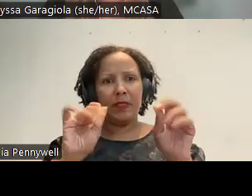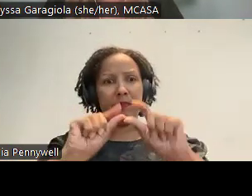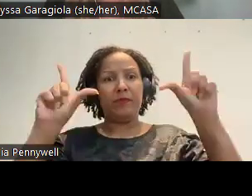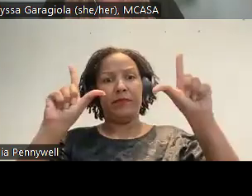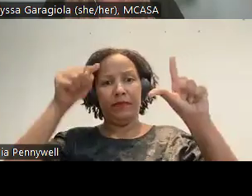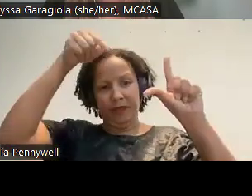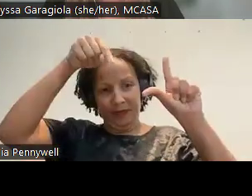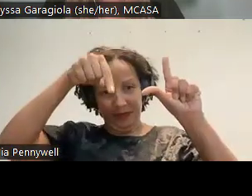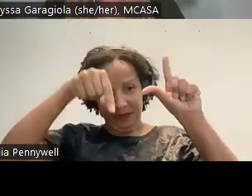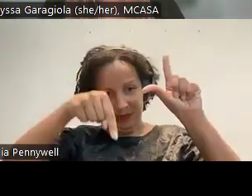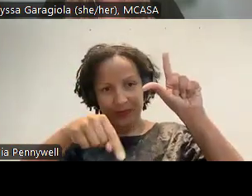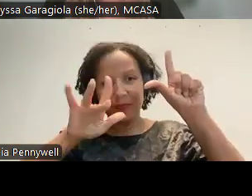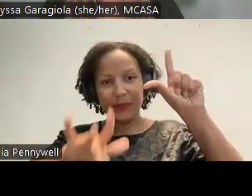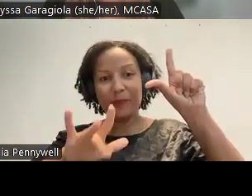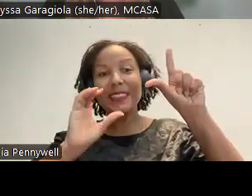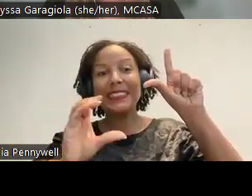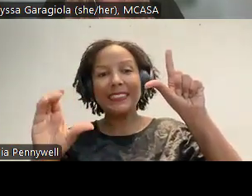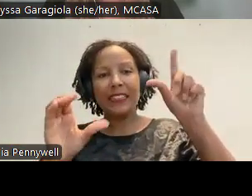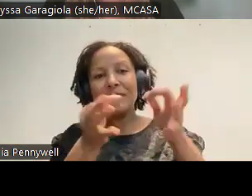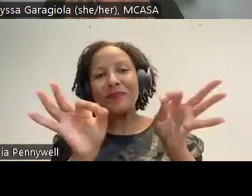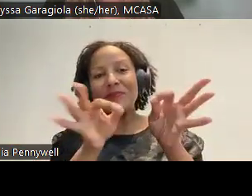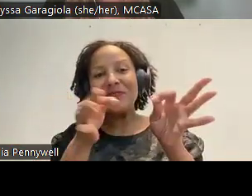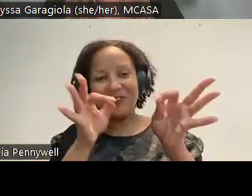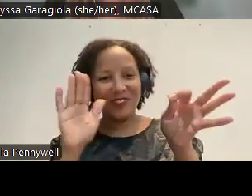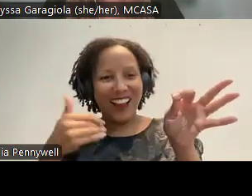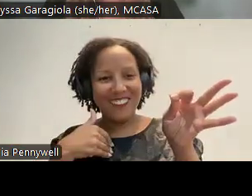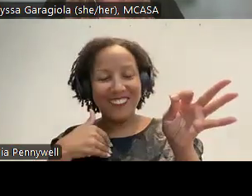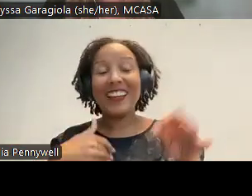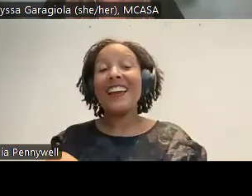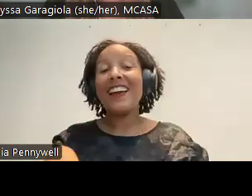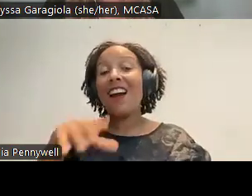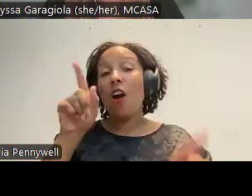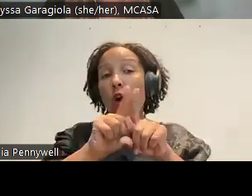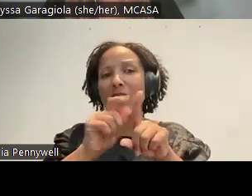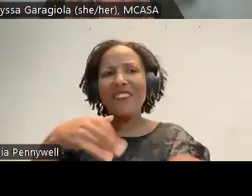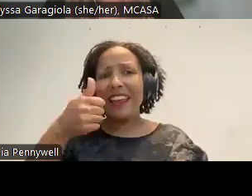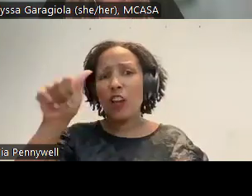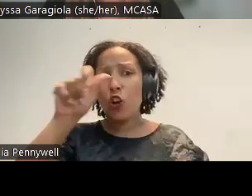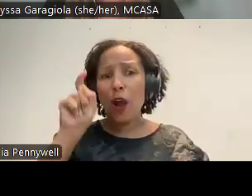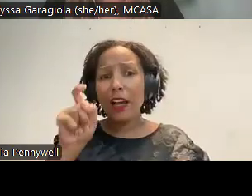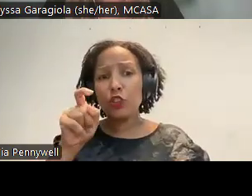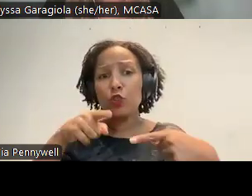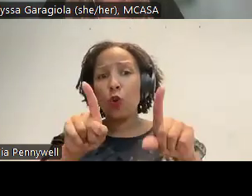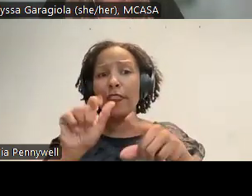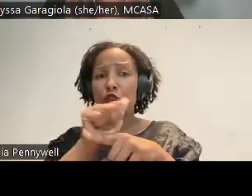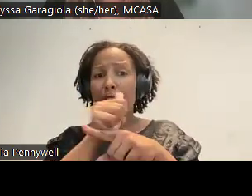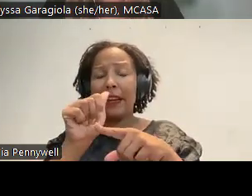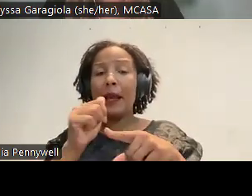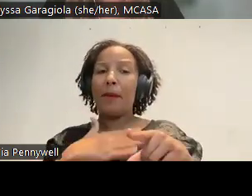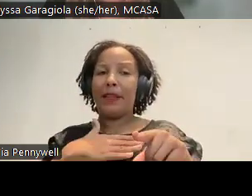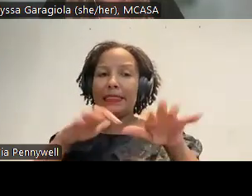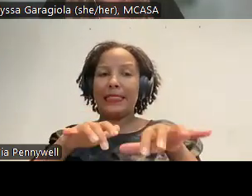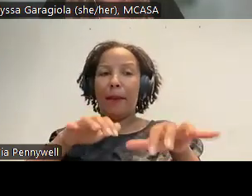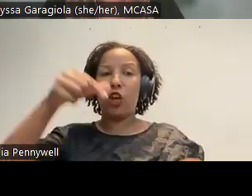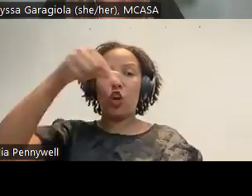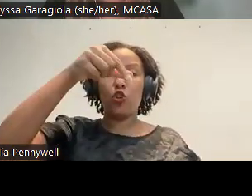button. Next, if you have any questions during today's training, please put them in the Q&A box. All questions will be